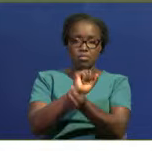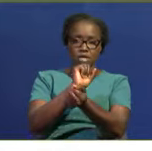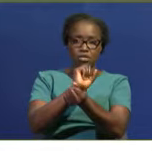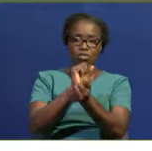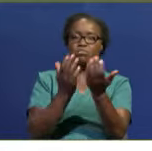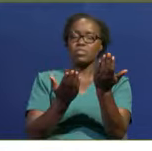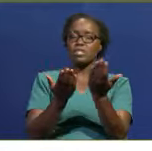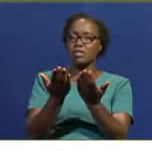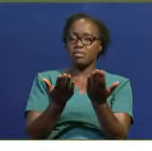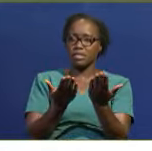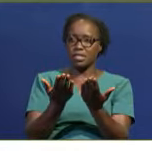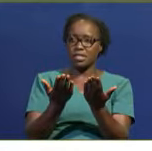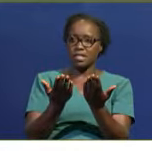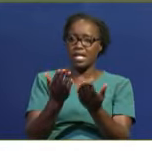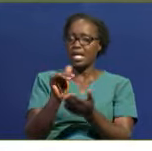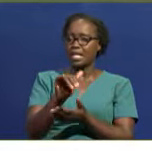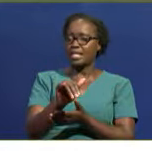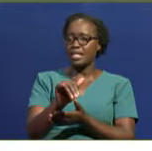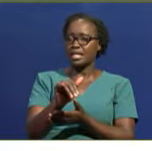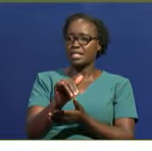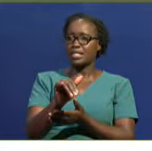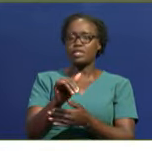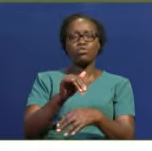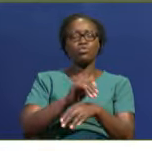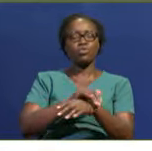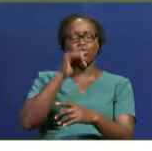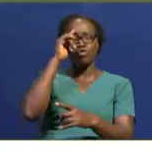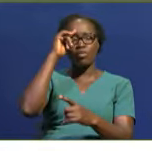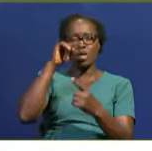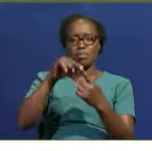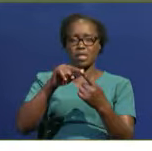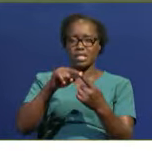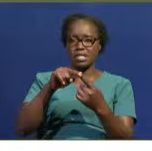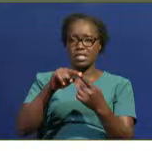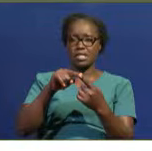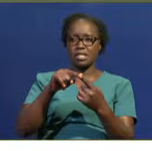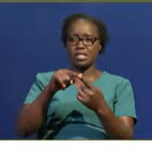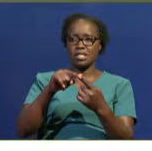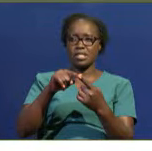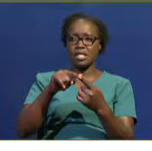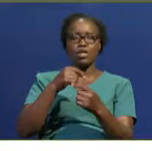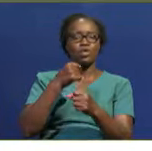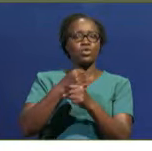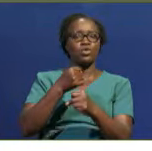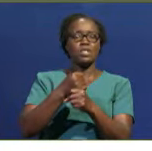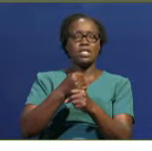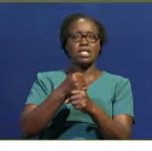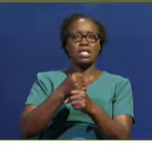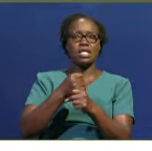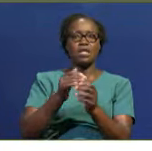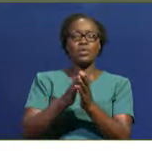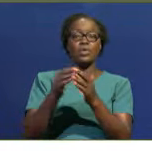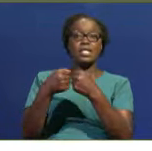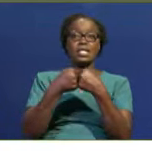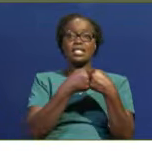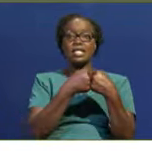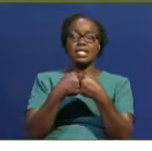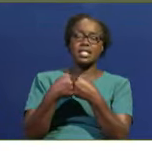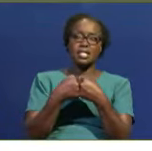service that is fit for purpose to deal with the